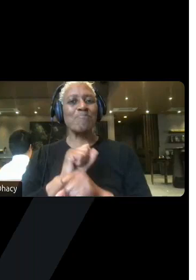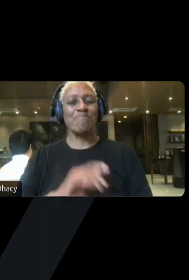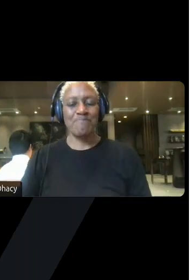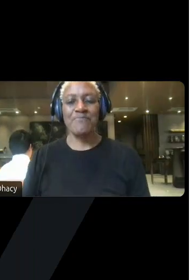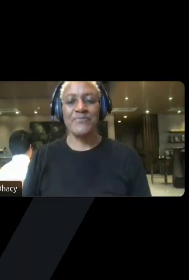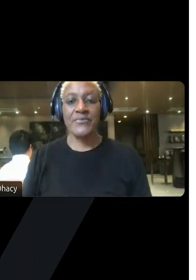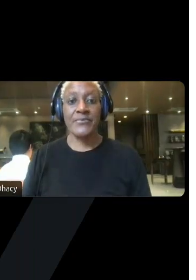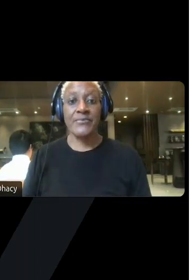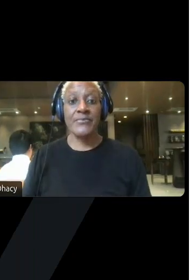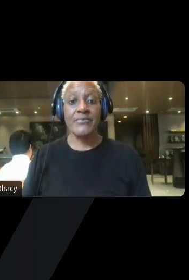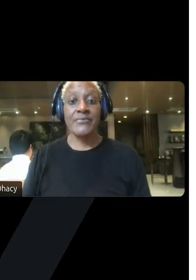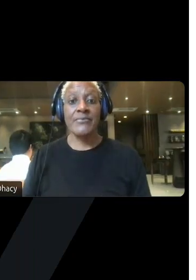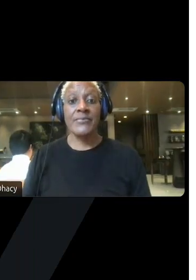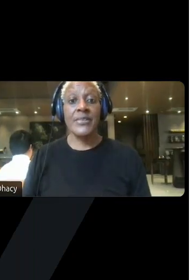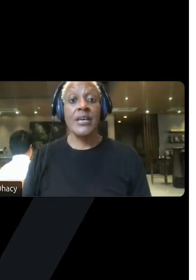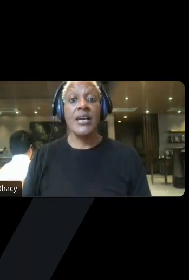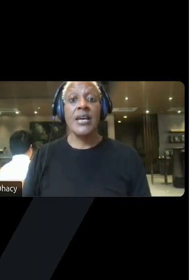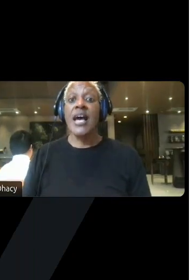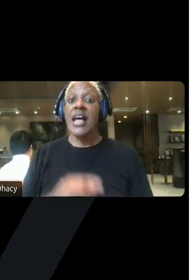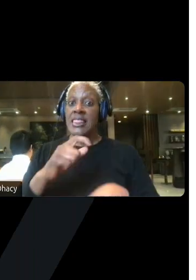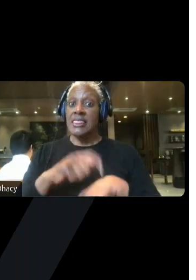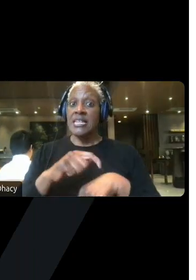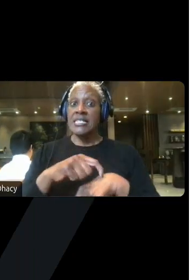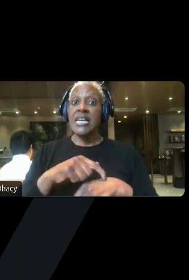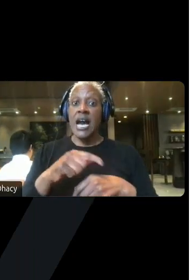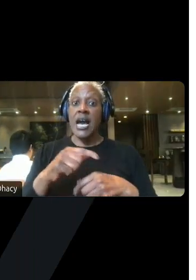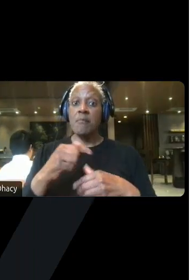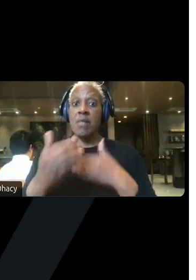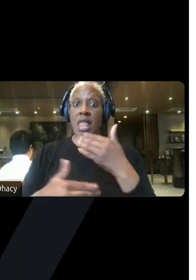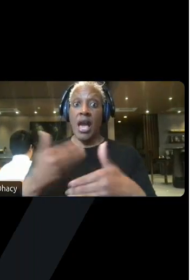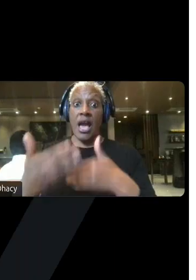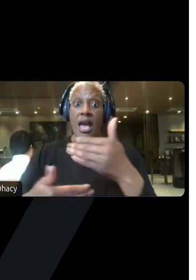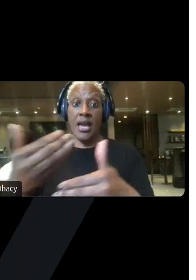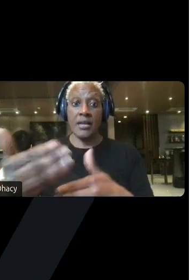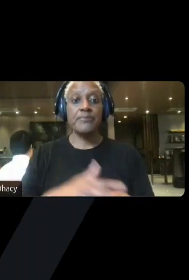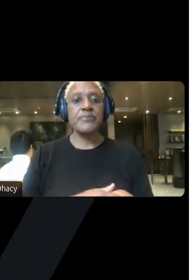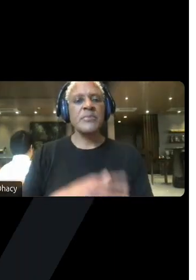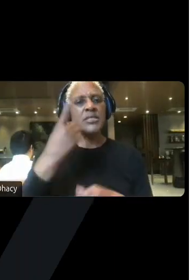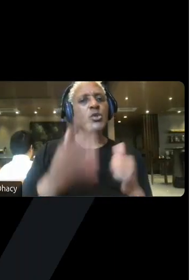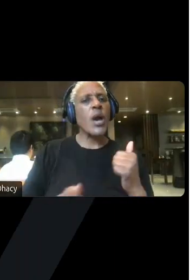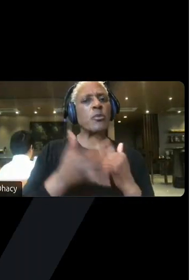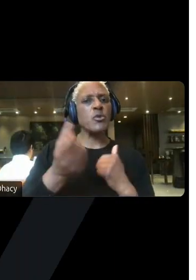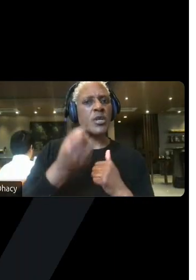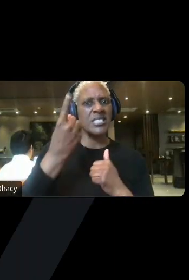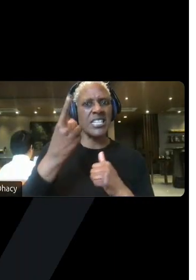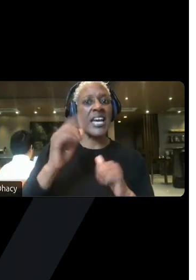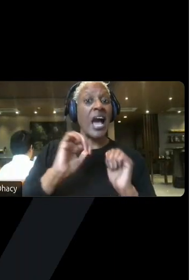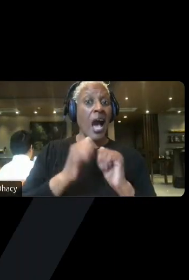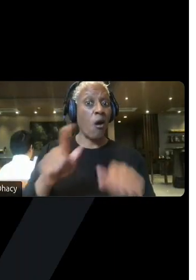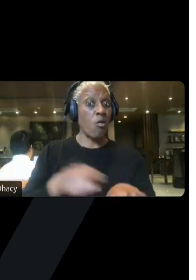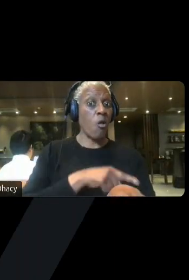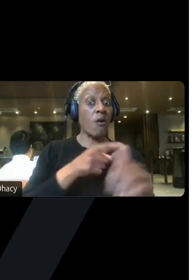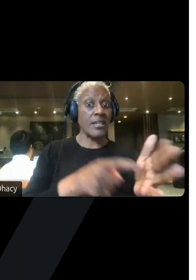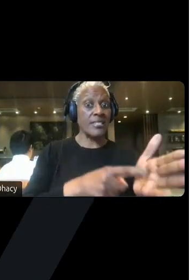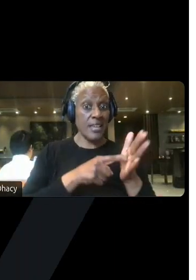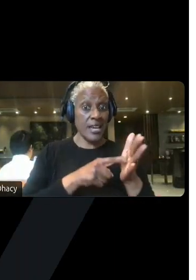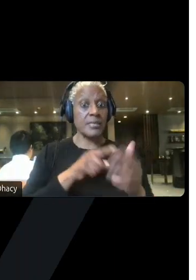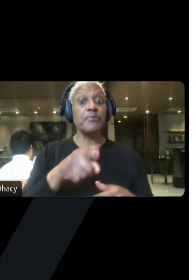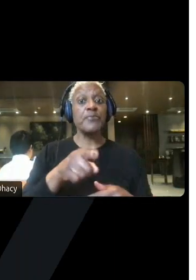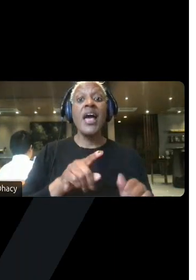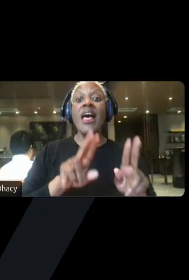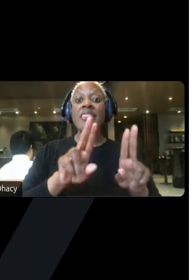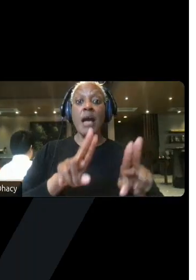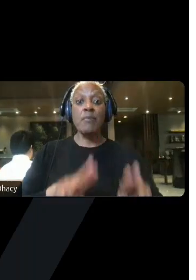And the application timeline. Just to give you a sense of the application and hiring timeline, the application